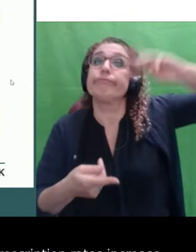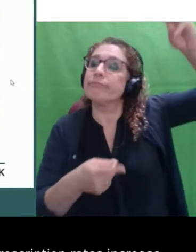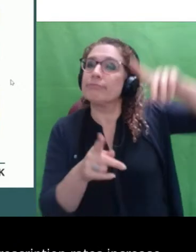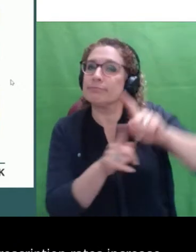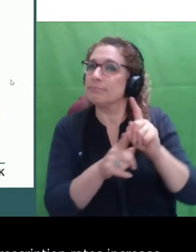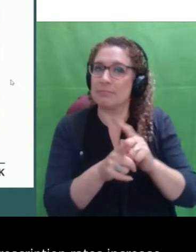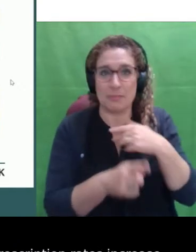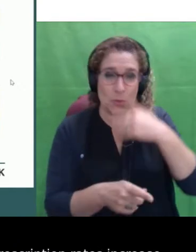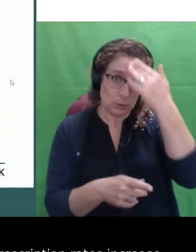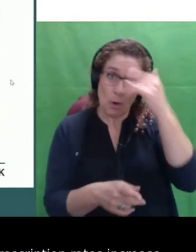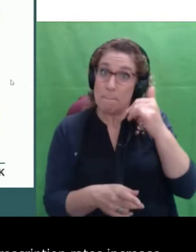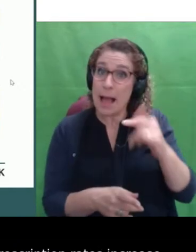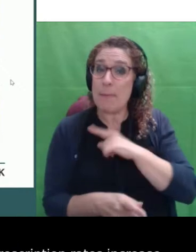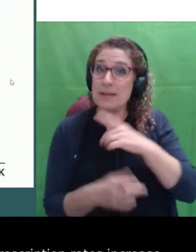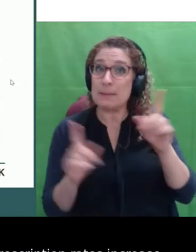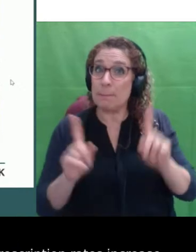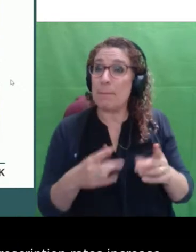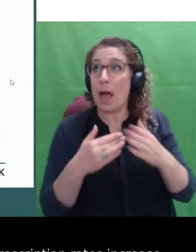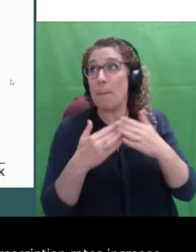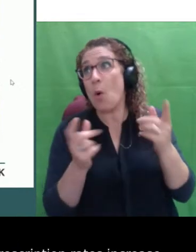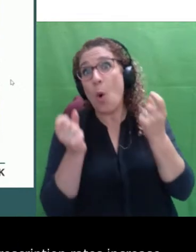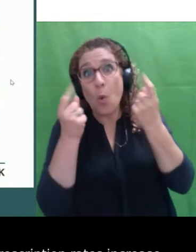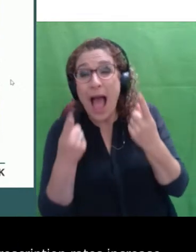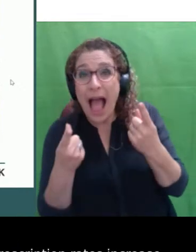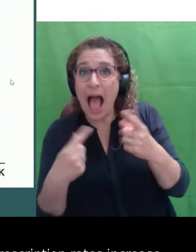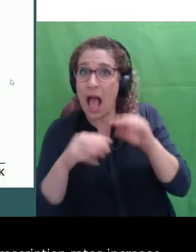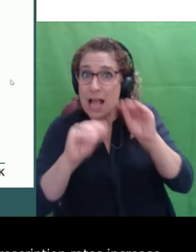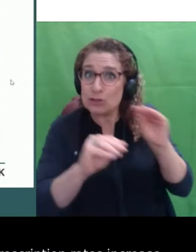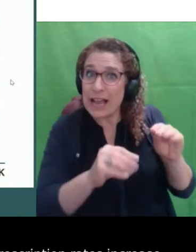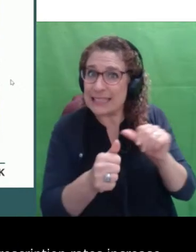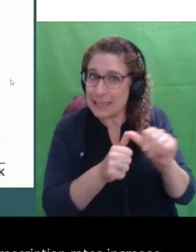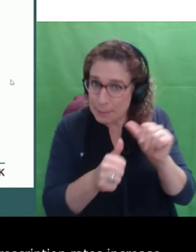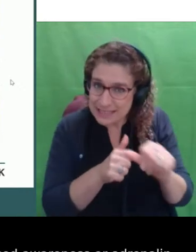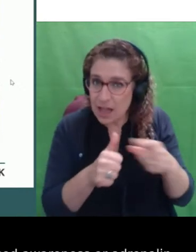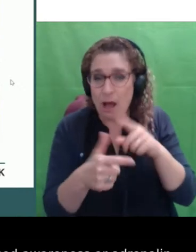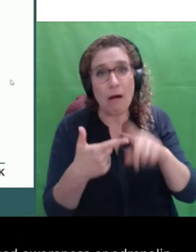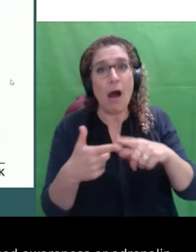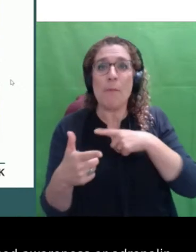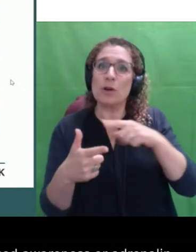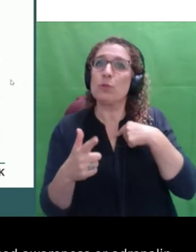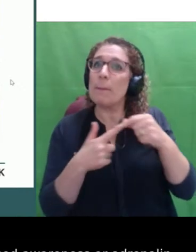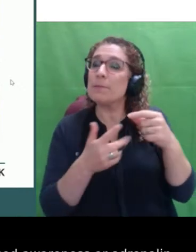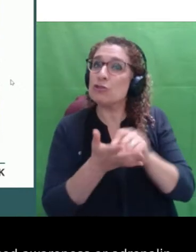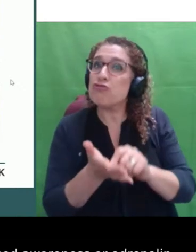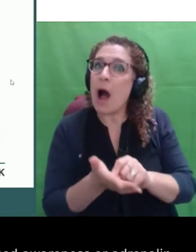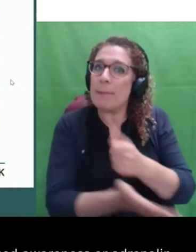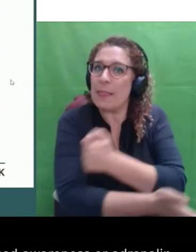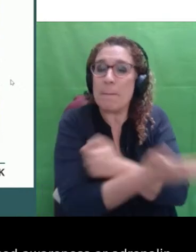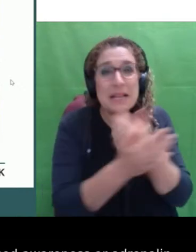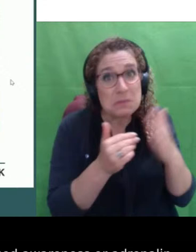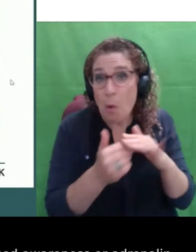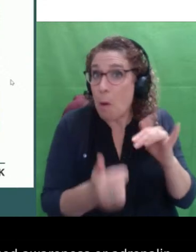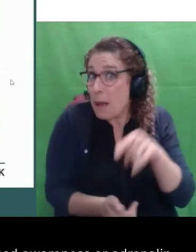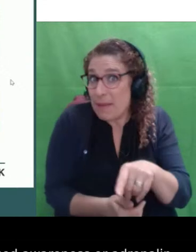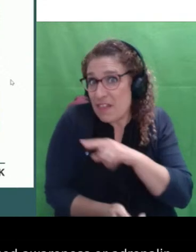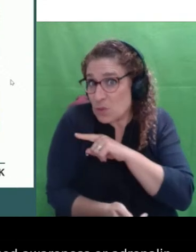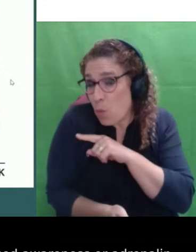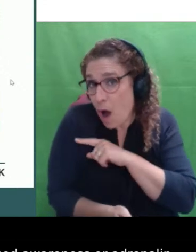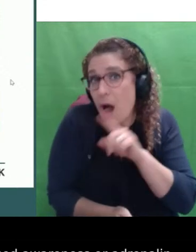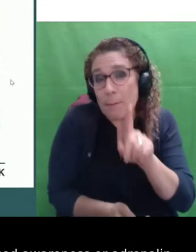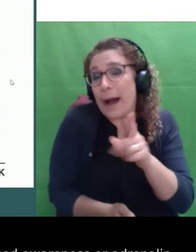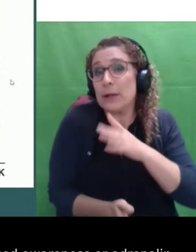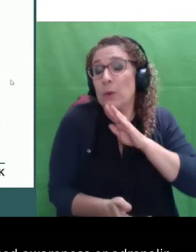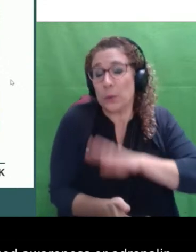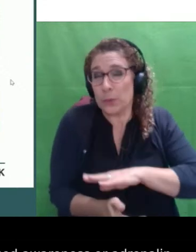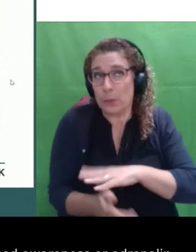it's very hard to correlate i'd like to think it's education but we still know lots more needs to be done on the education front the interesting thing we've seen